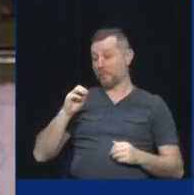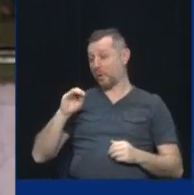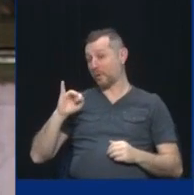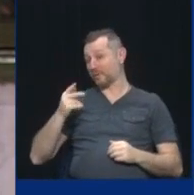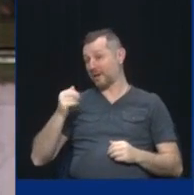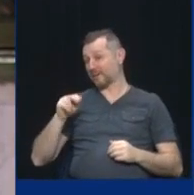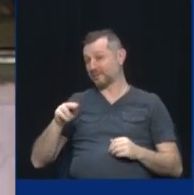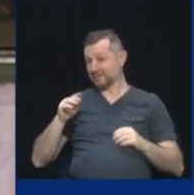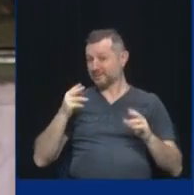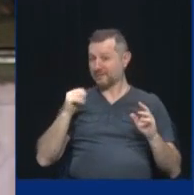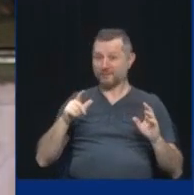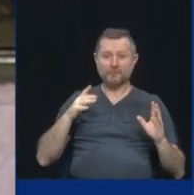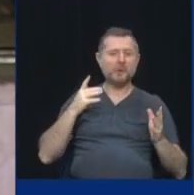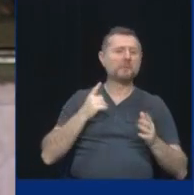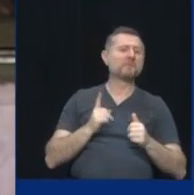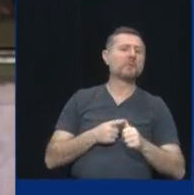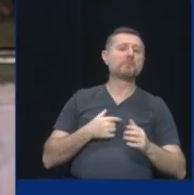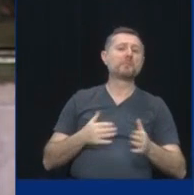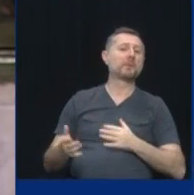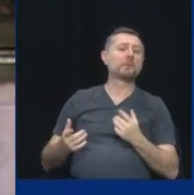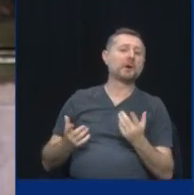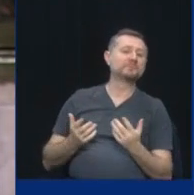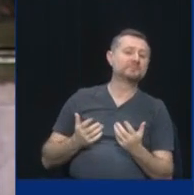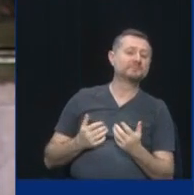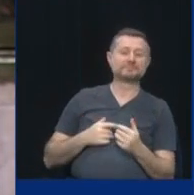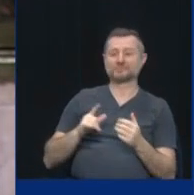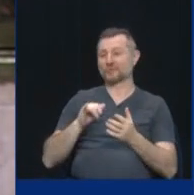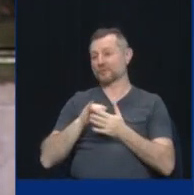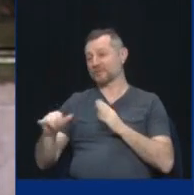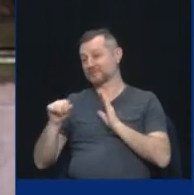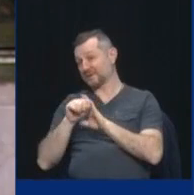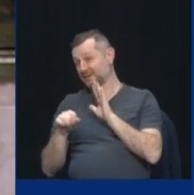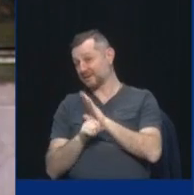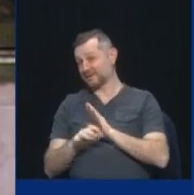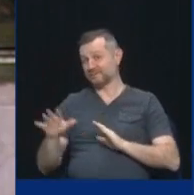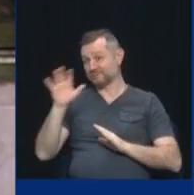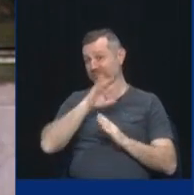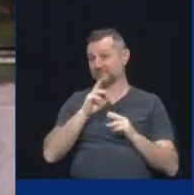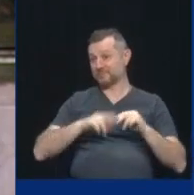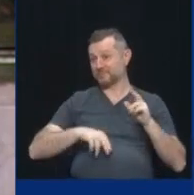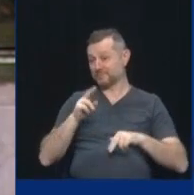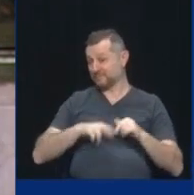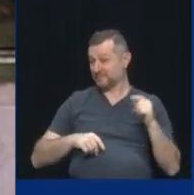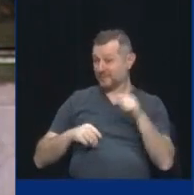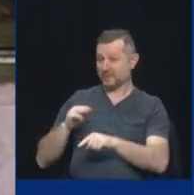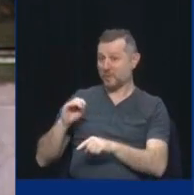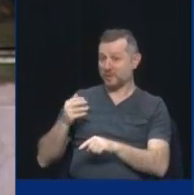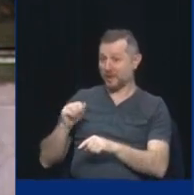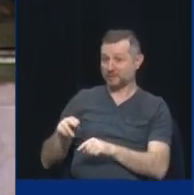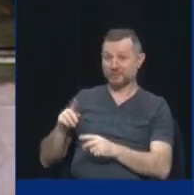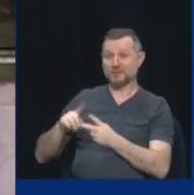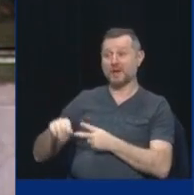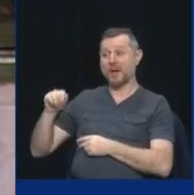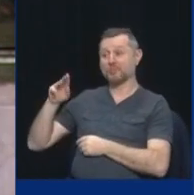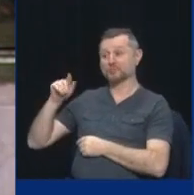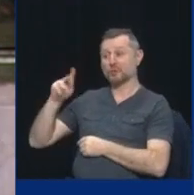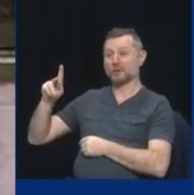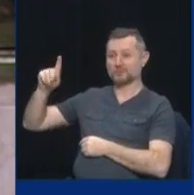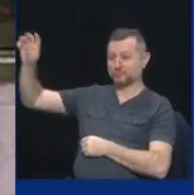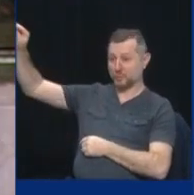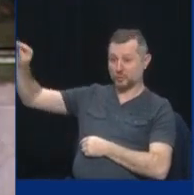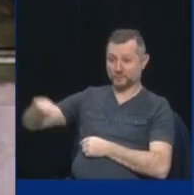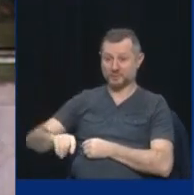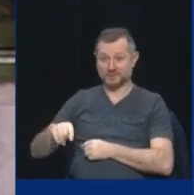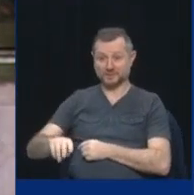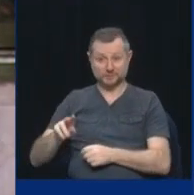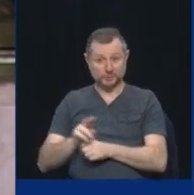plan was New York State builds Moynihan, Amtrak moves into Moynihan, and